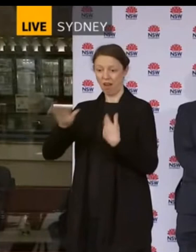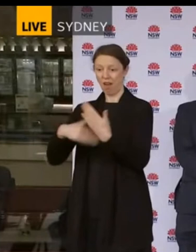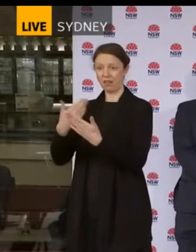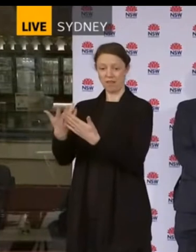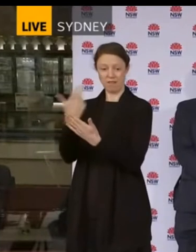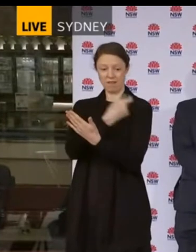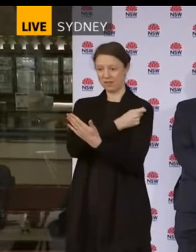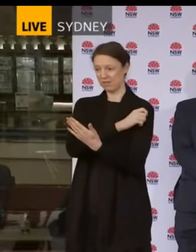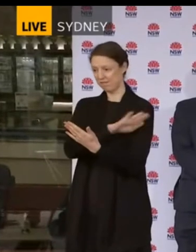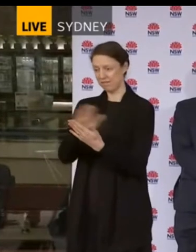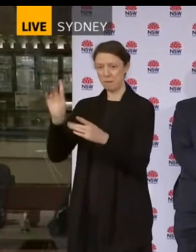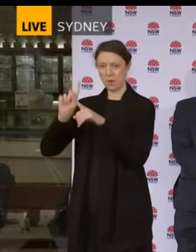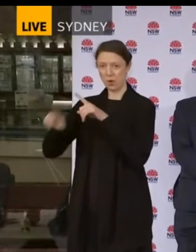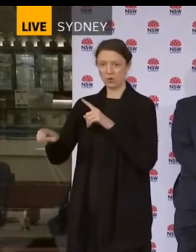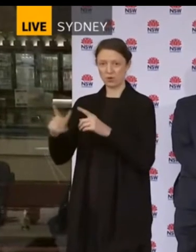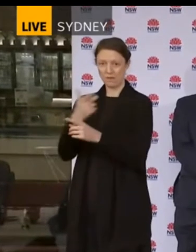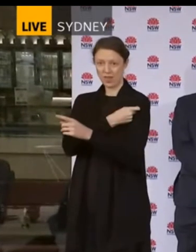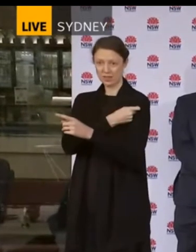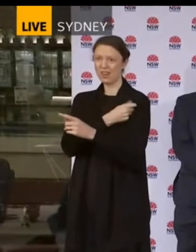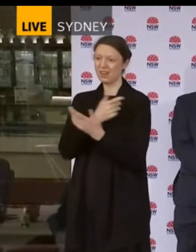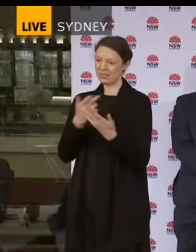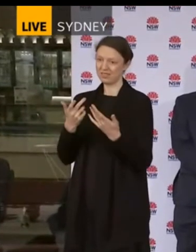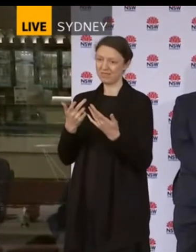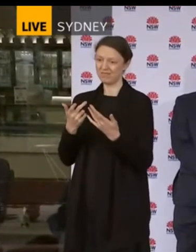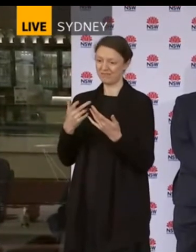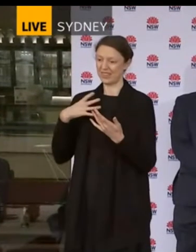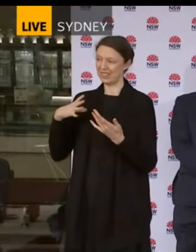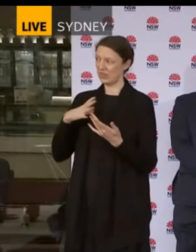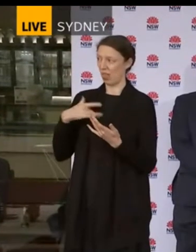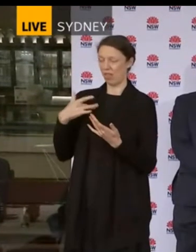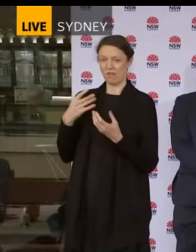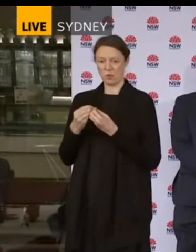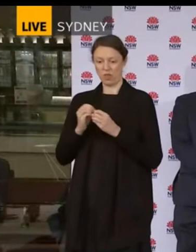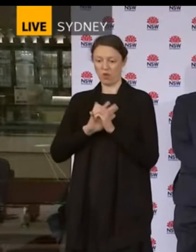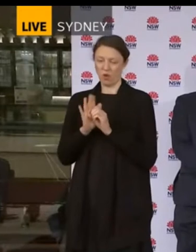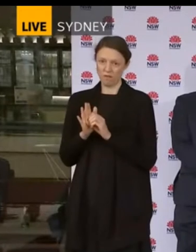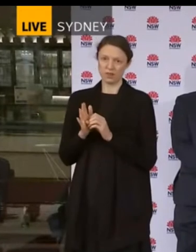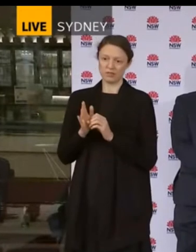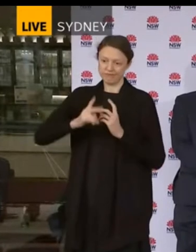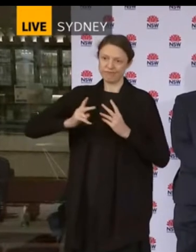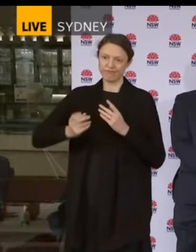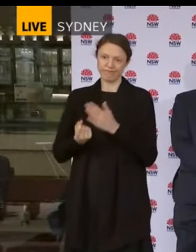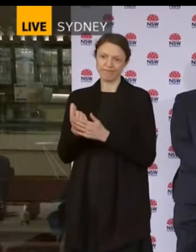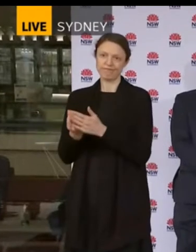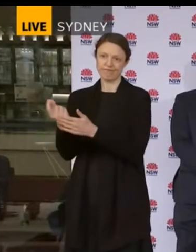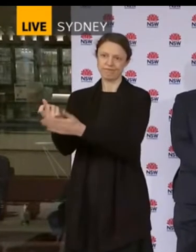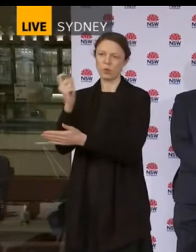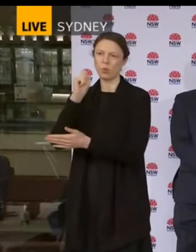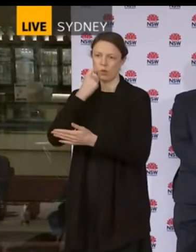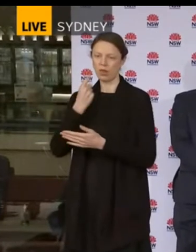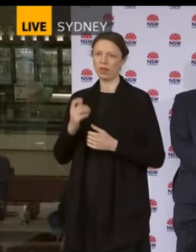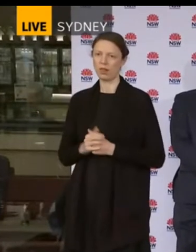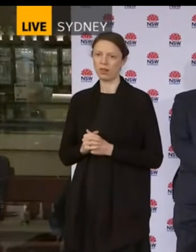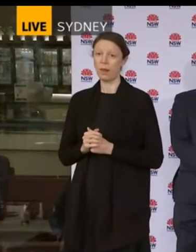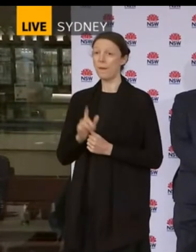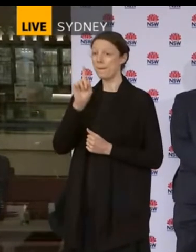differently given this strain of the virus. But I want to assure our citizens that the New South Wales government is already thinking about what